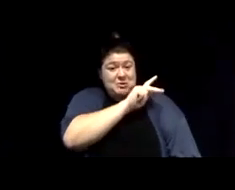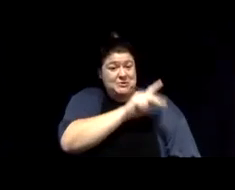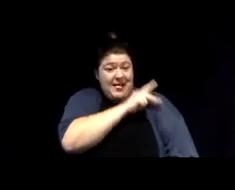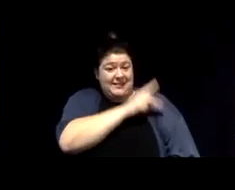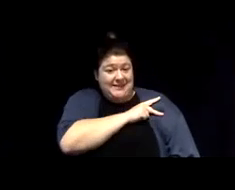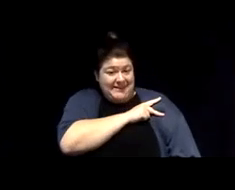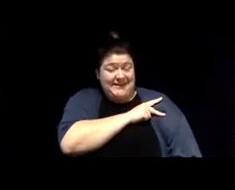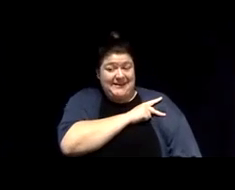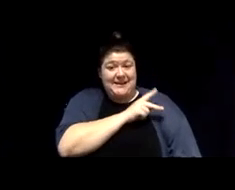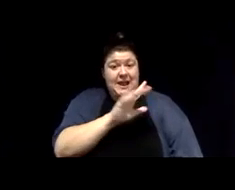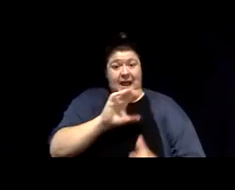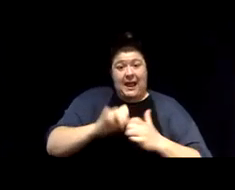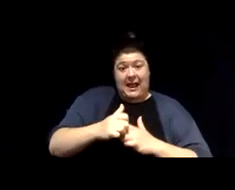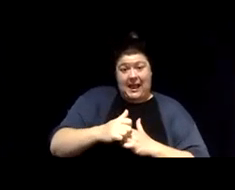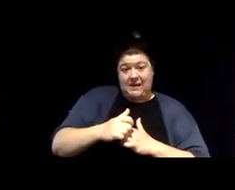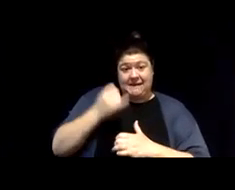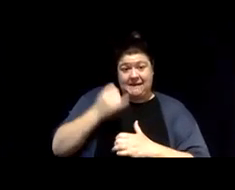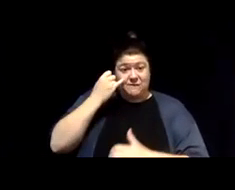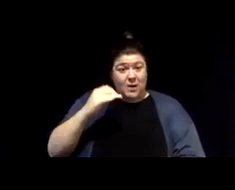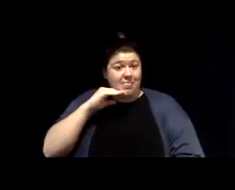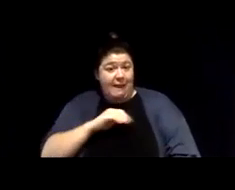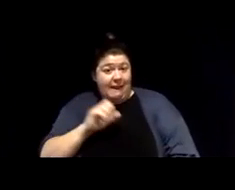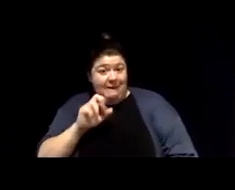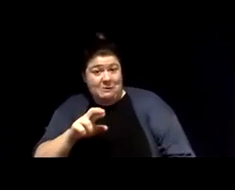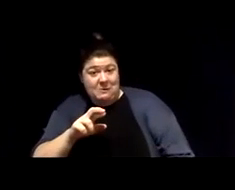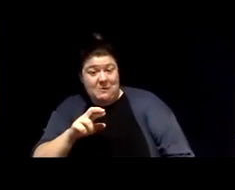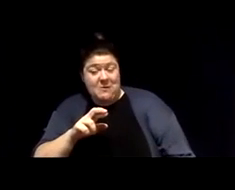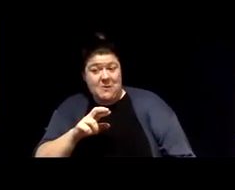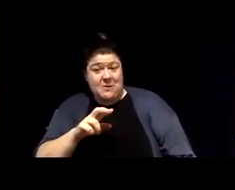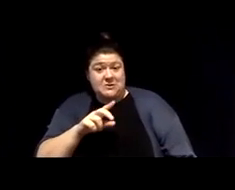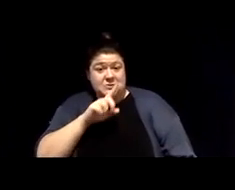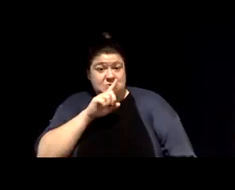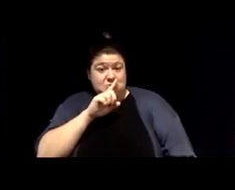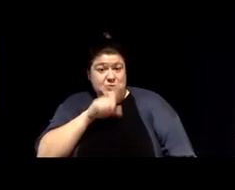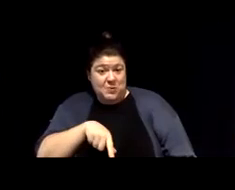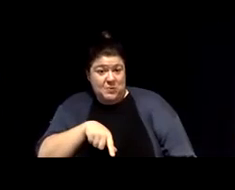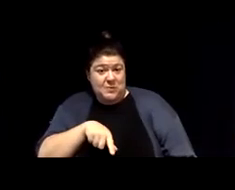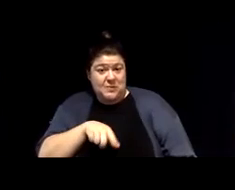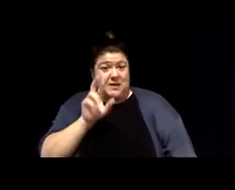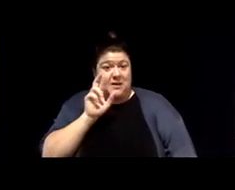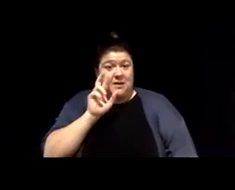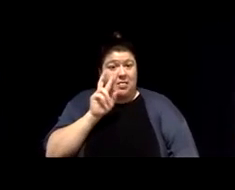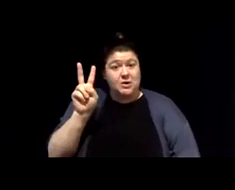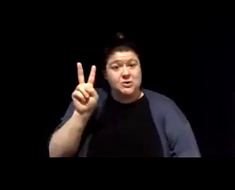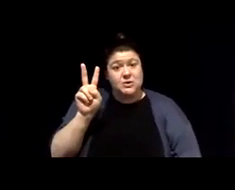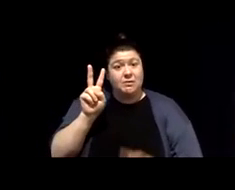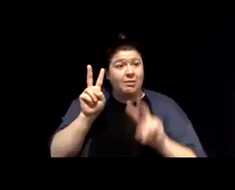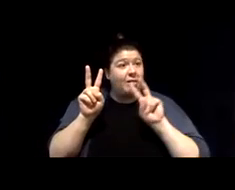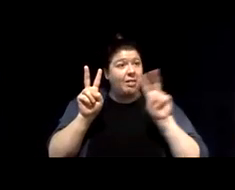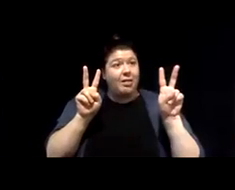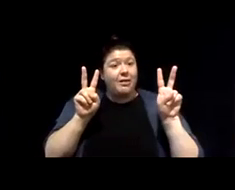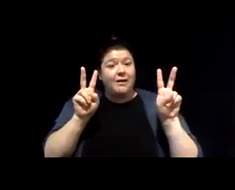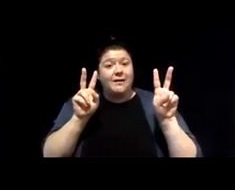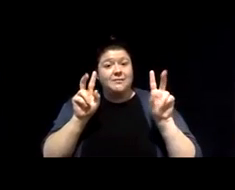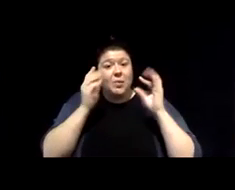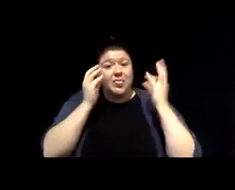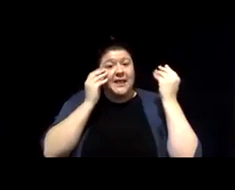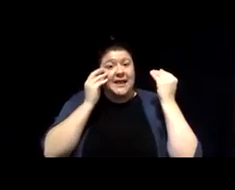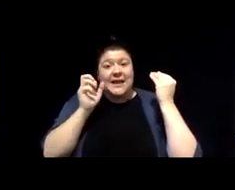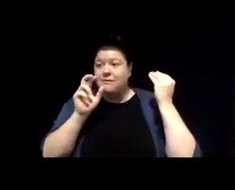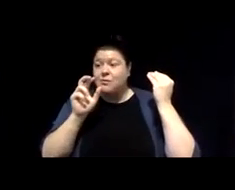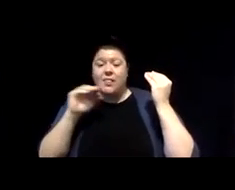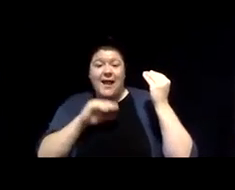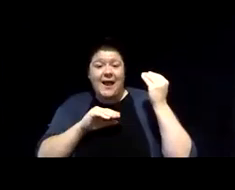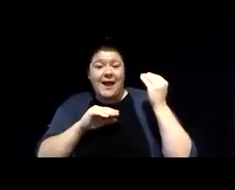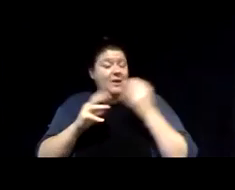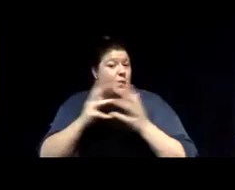how truthful we're being, right? So they say if you look to the right, you're if you look to the right, you're lying. If you look to the left, you're thinking, or vice versa, one of the